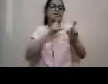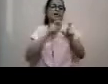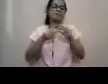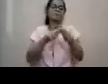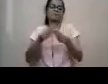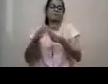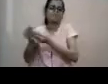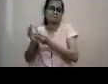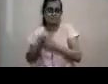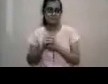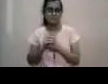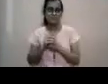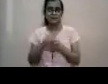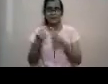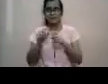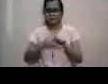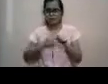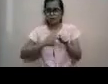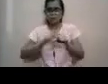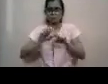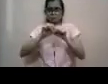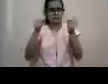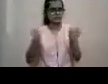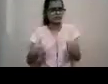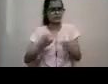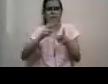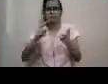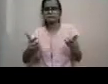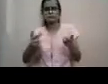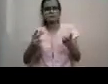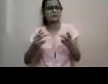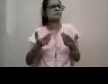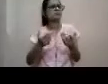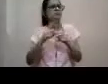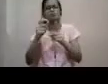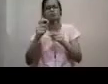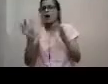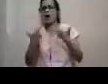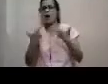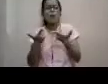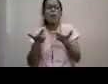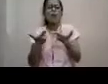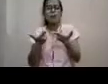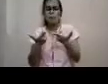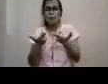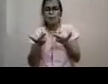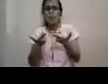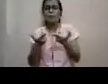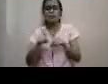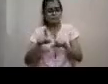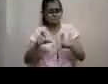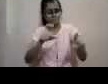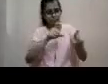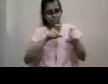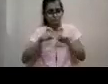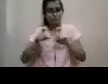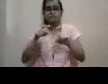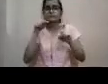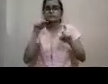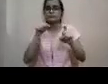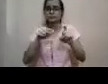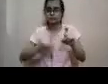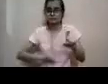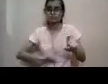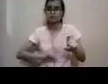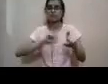in insisting that care has to be taken up as care by the cared for is that care is congruent with the respect